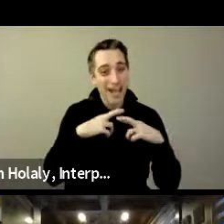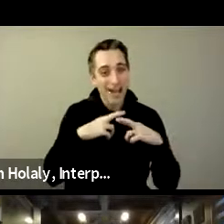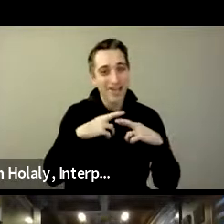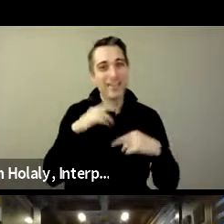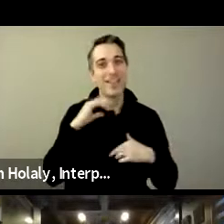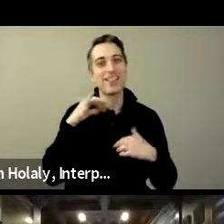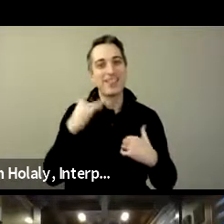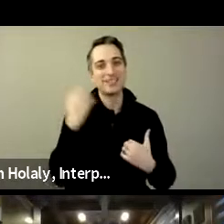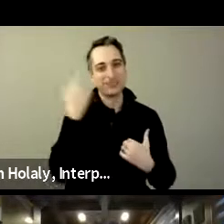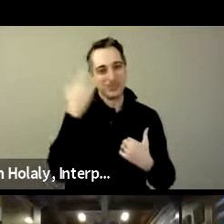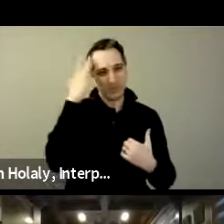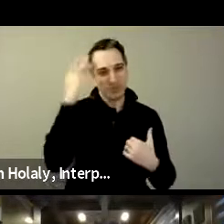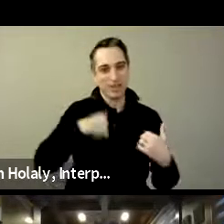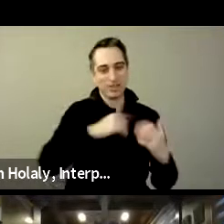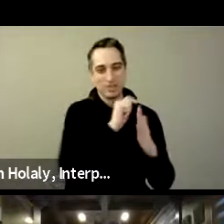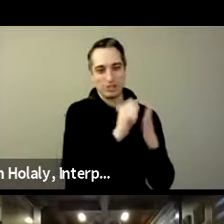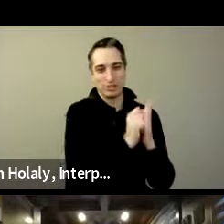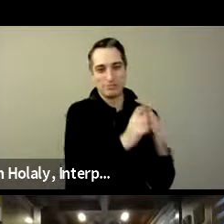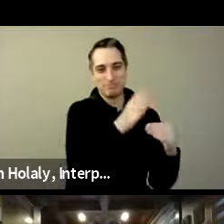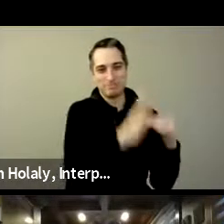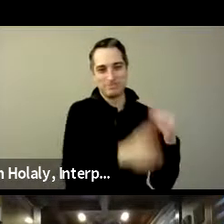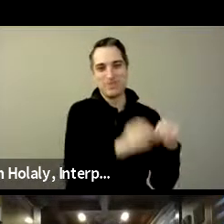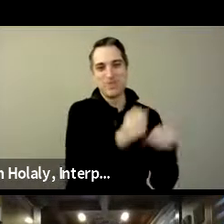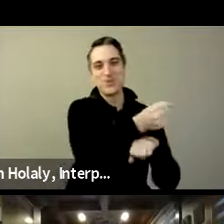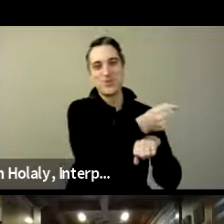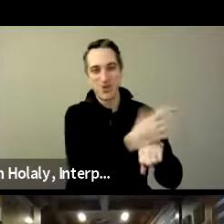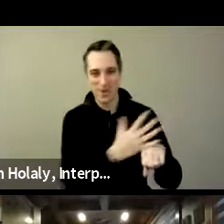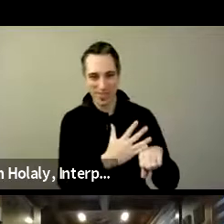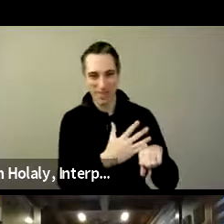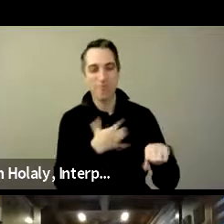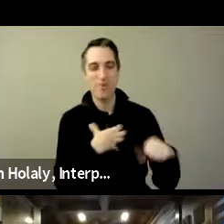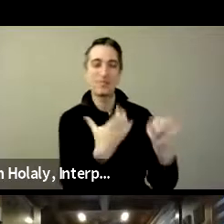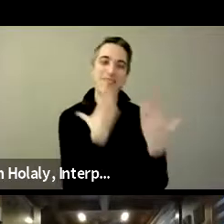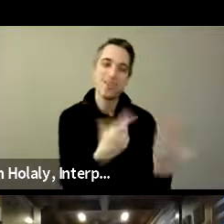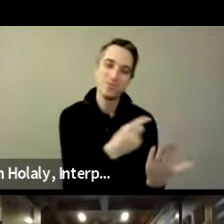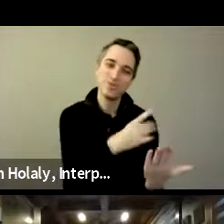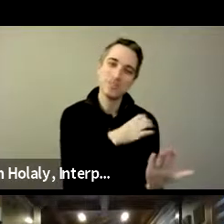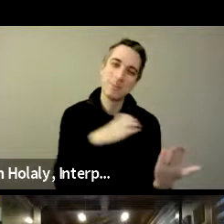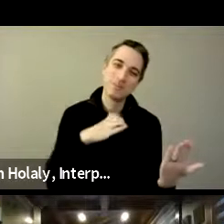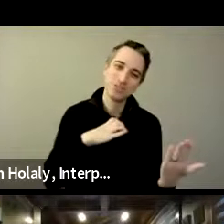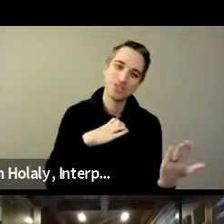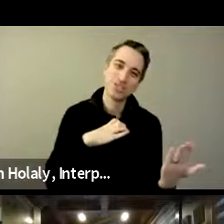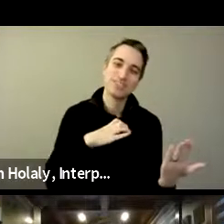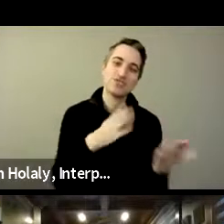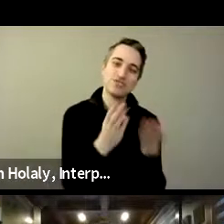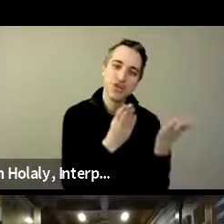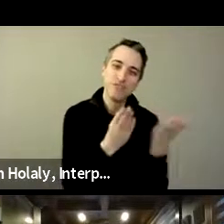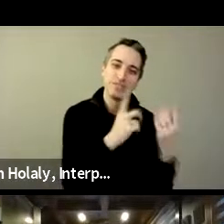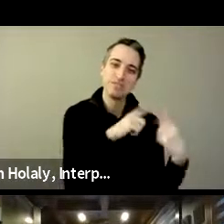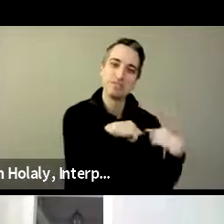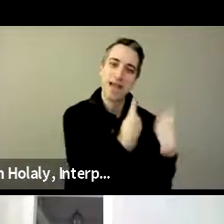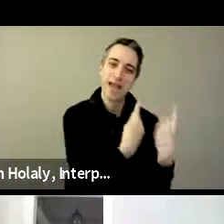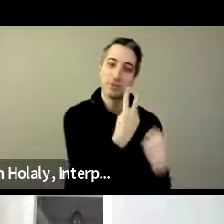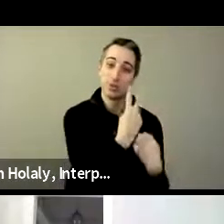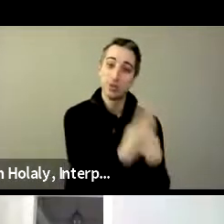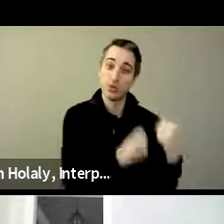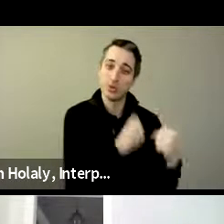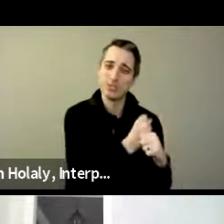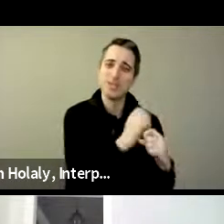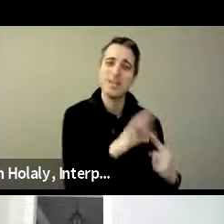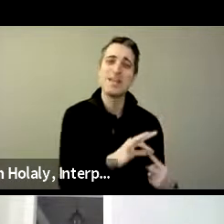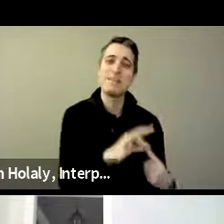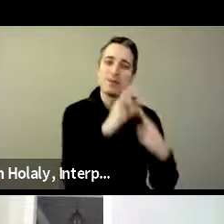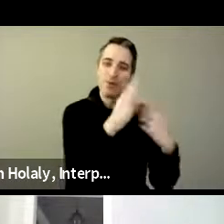her term early. So Commissioner Grimm, we just want to thank you for your service as a commissioner for the past 2 years. Especially want to thank